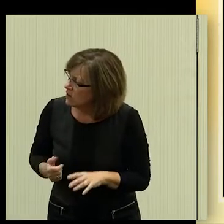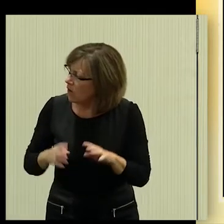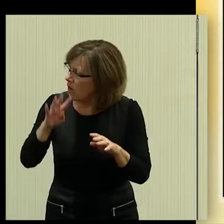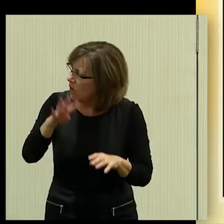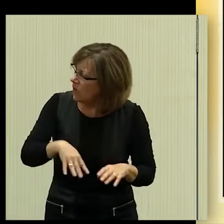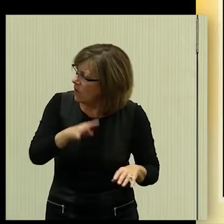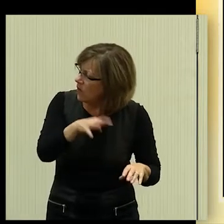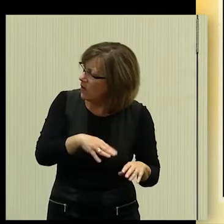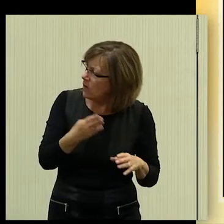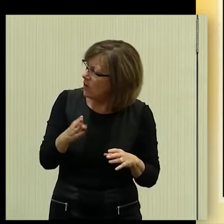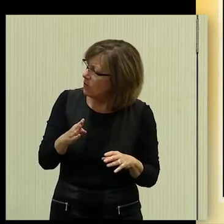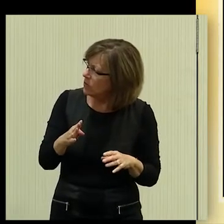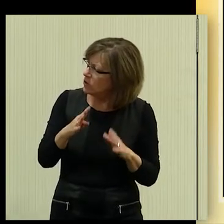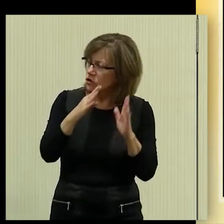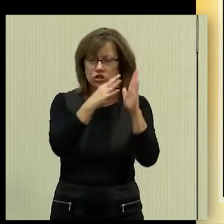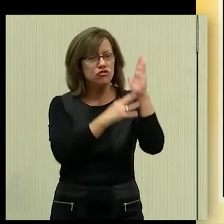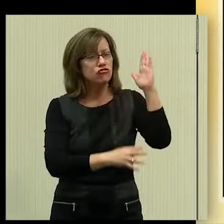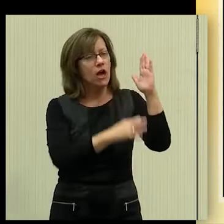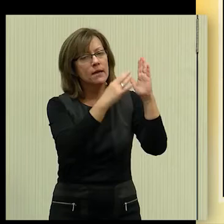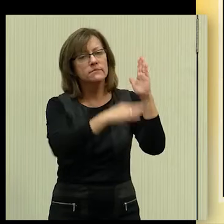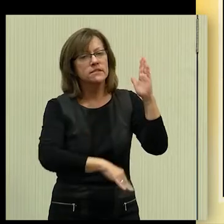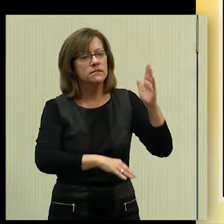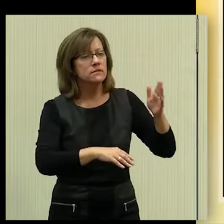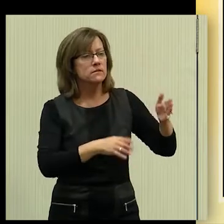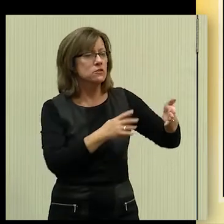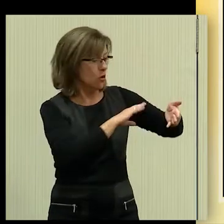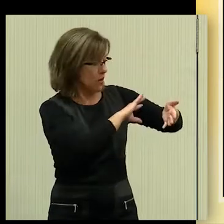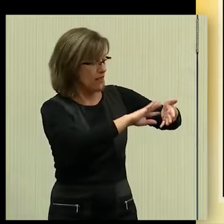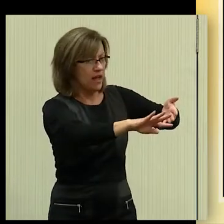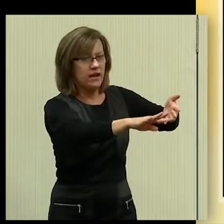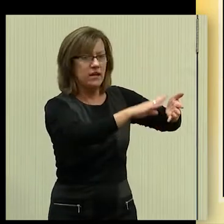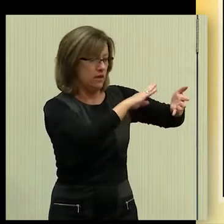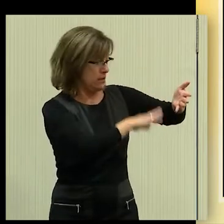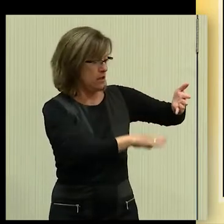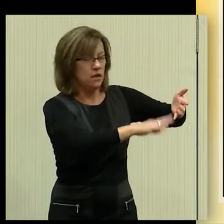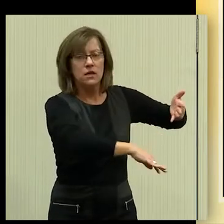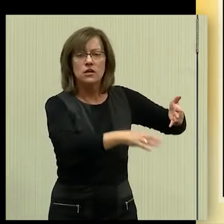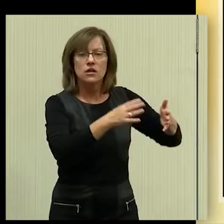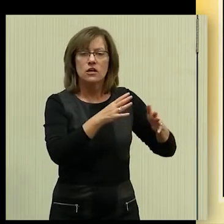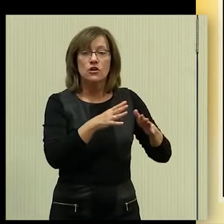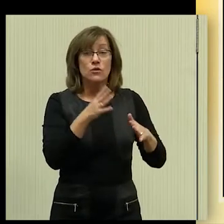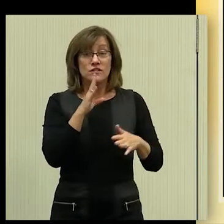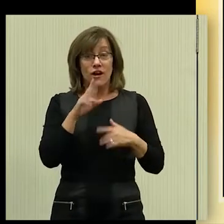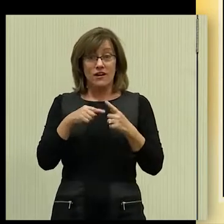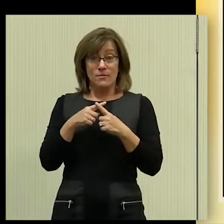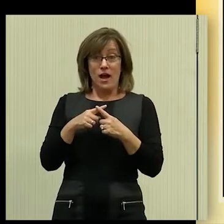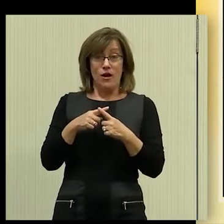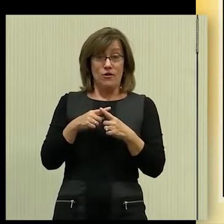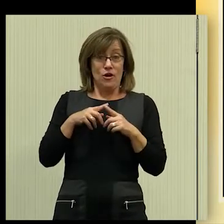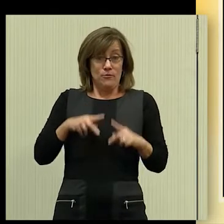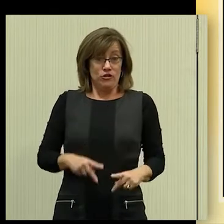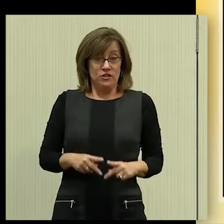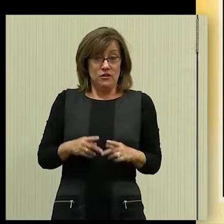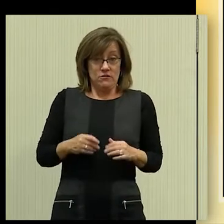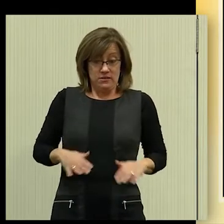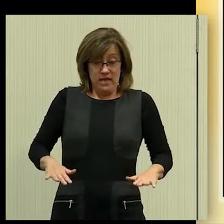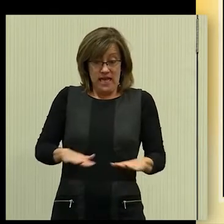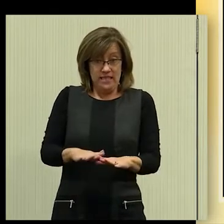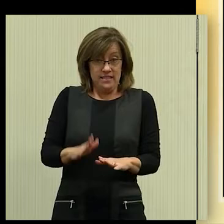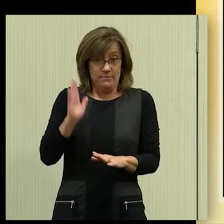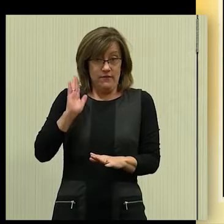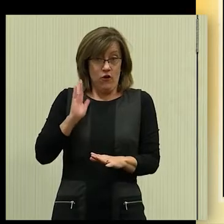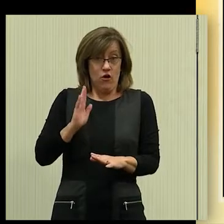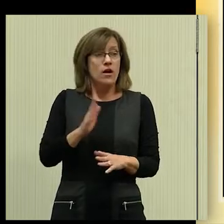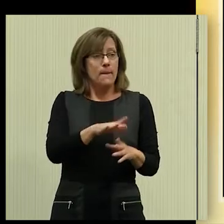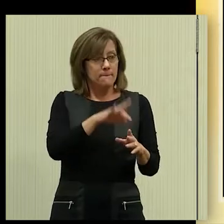wooden fence, so that children kind of personal space we were talking about earlier. So this is where pick a space and